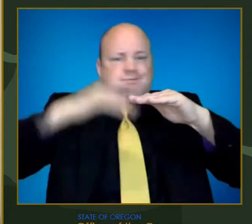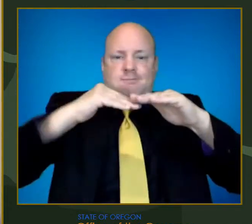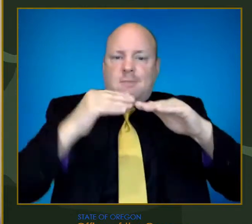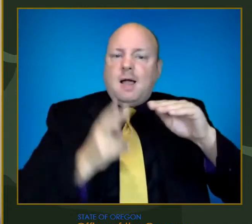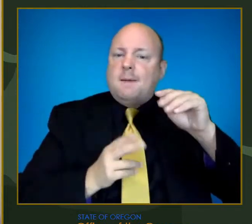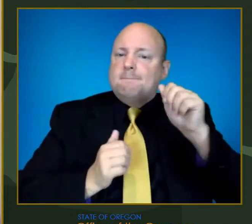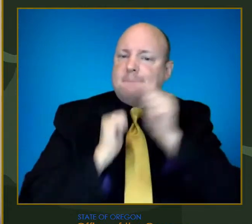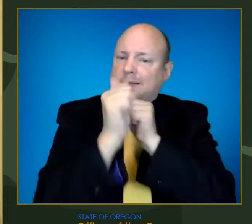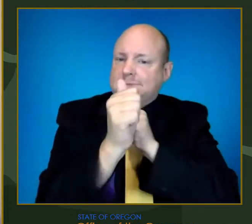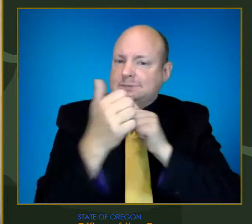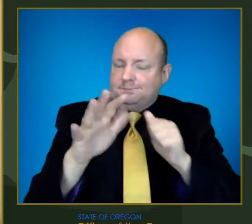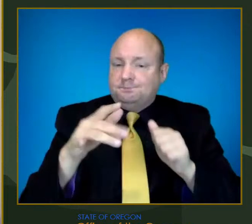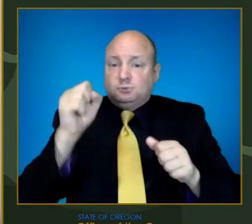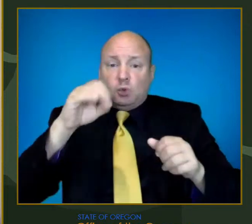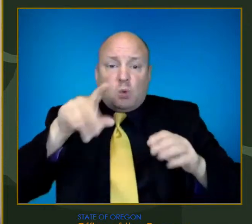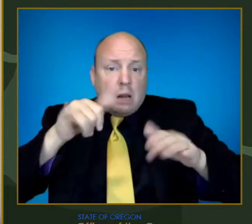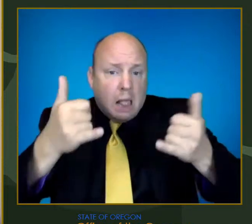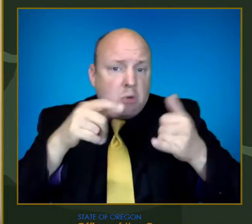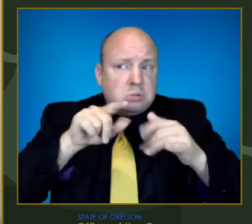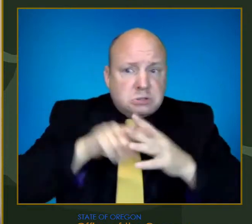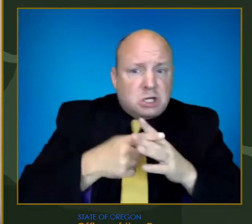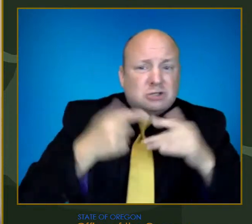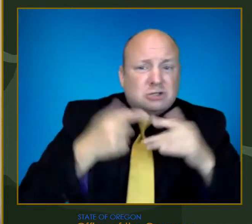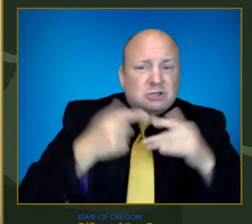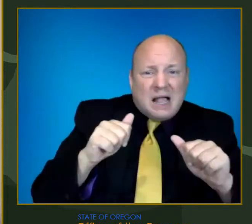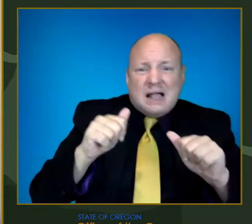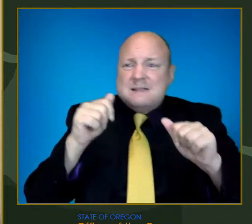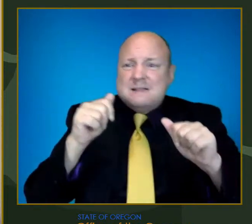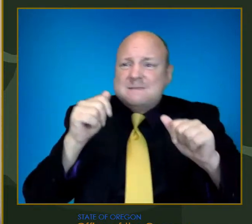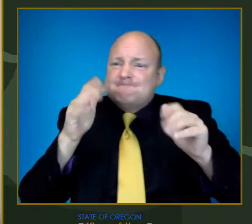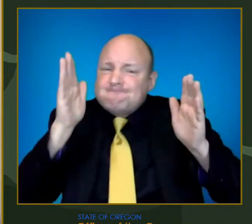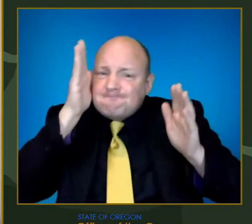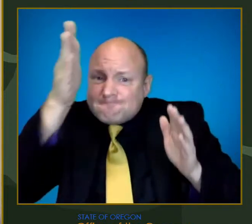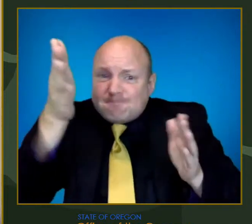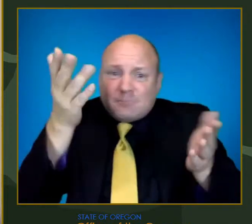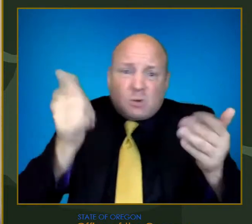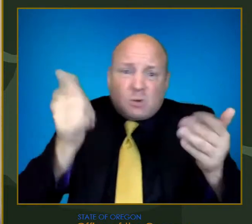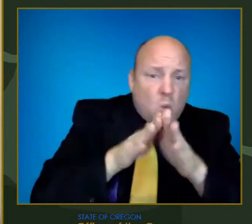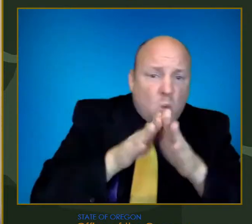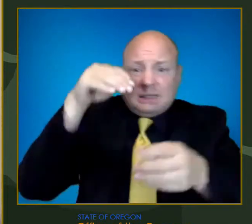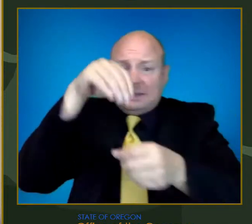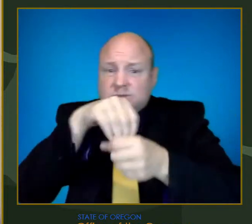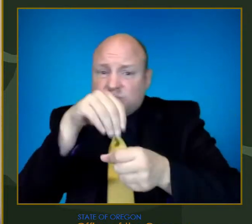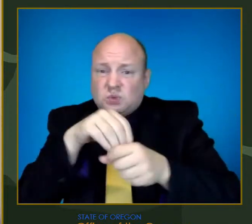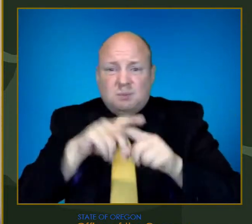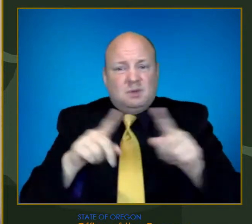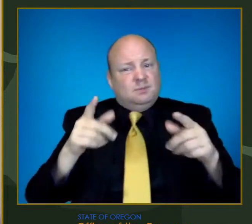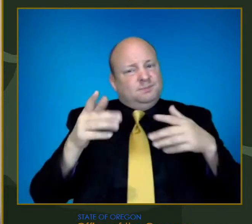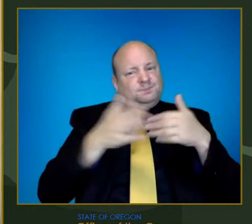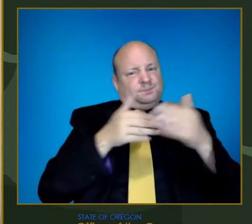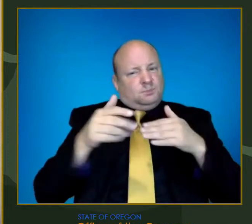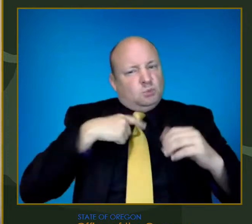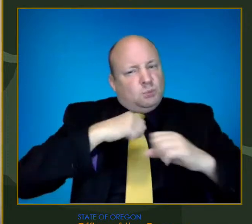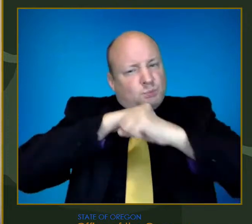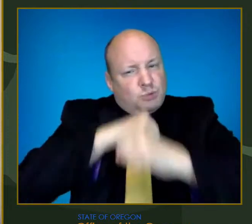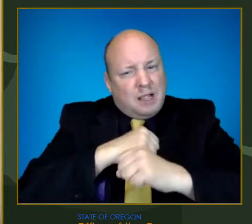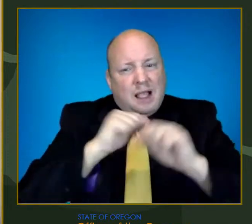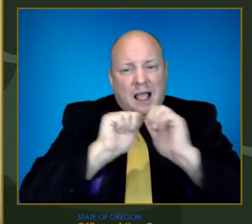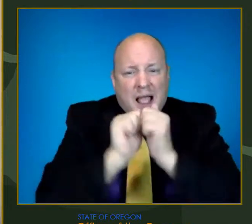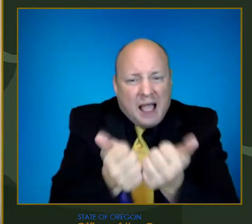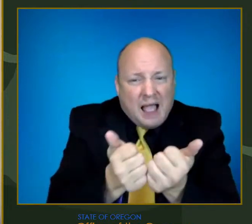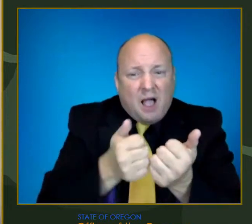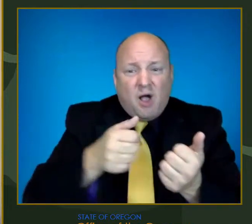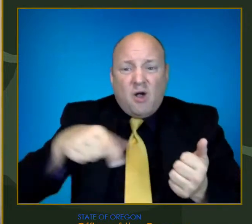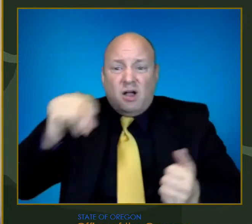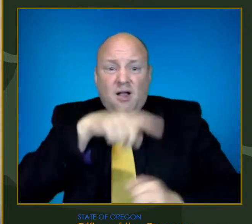face coverings provides significant protection of people who are unvaccinated, as well as providing additional protection against the small risk of infection